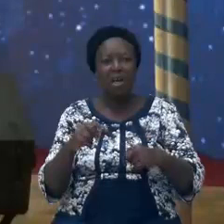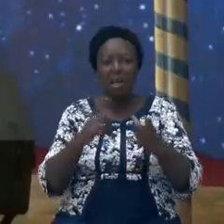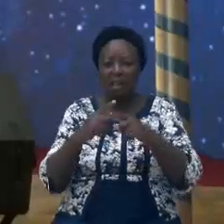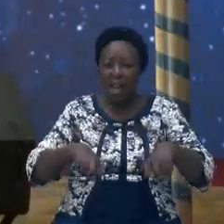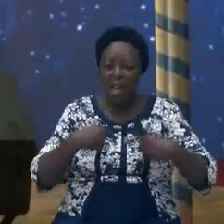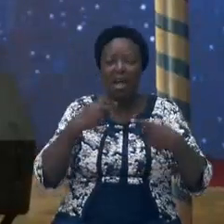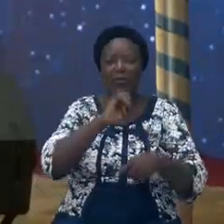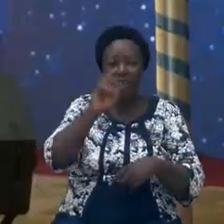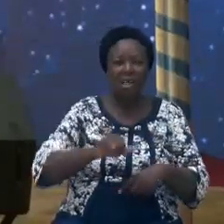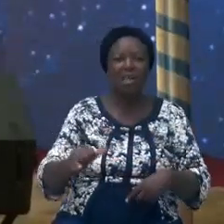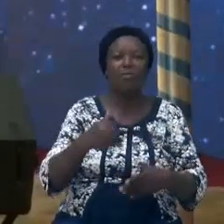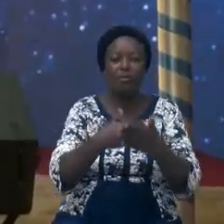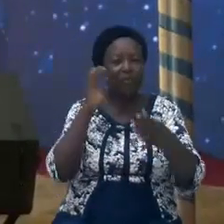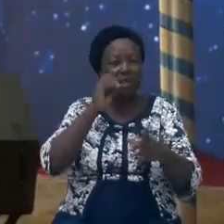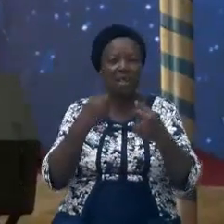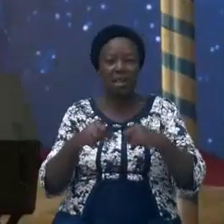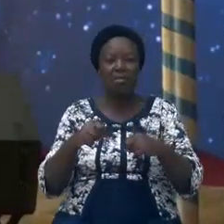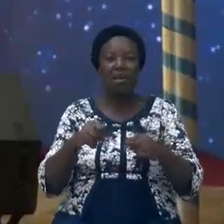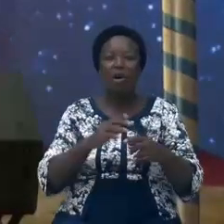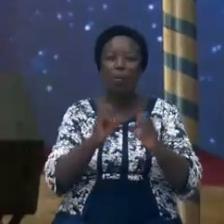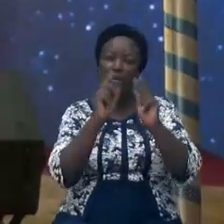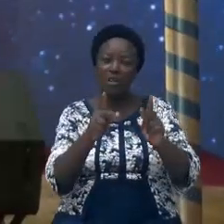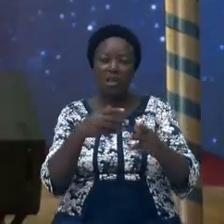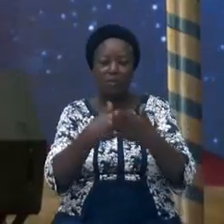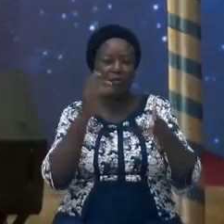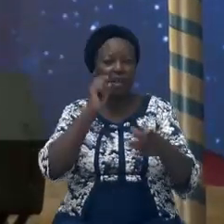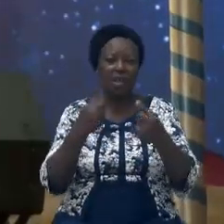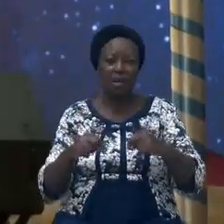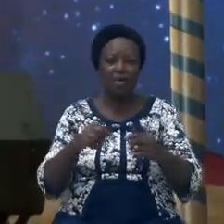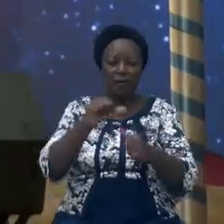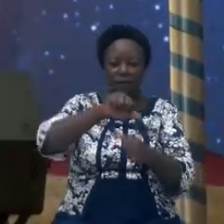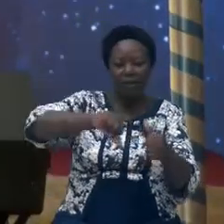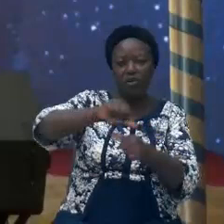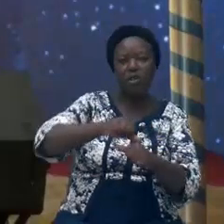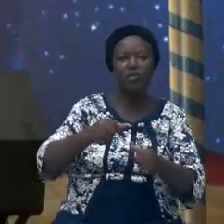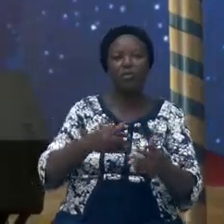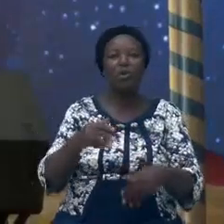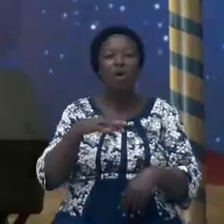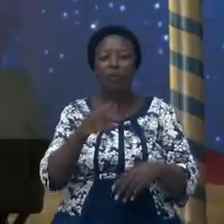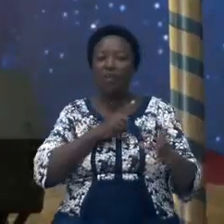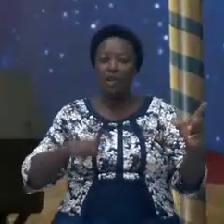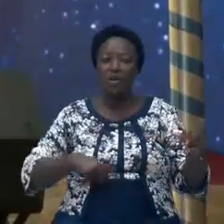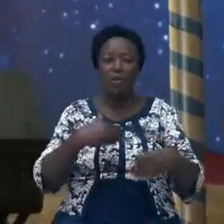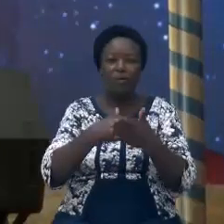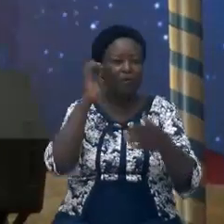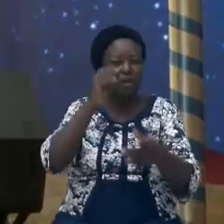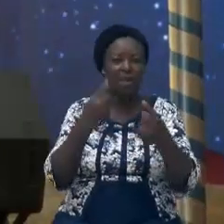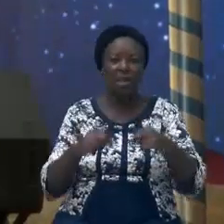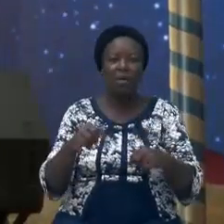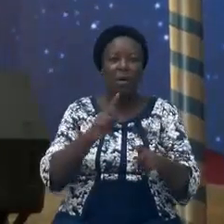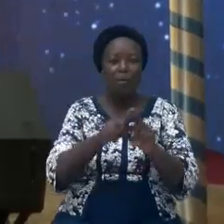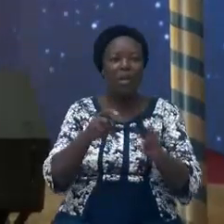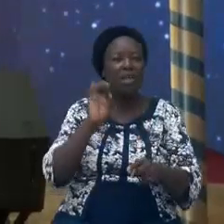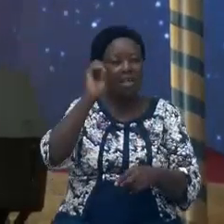peace before he came, life eternal before he came, privilege before he came, fellowship with the